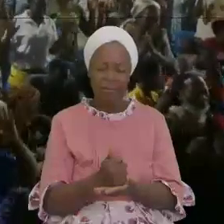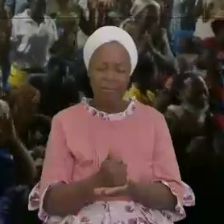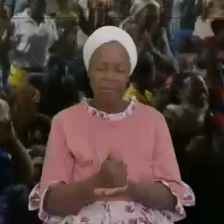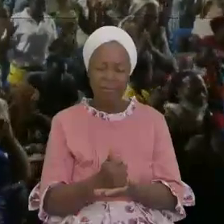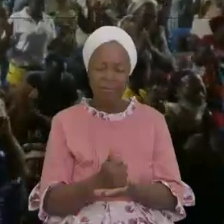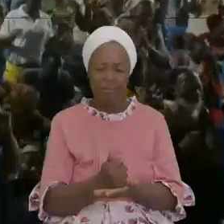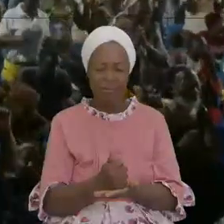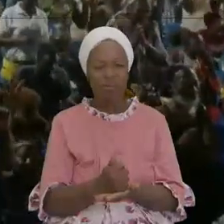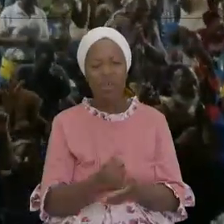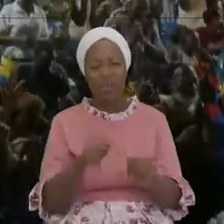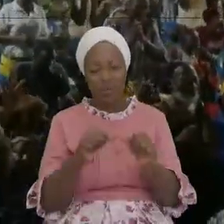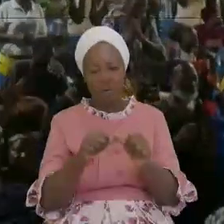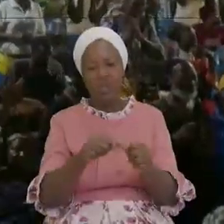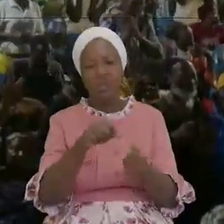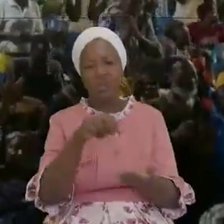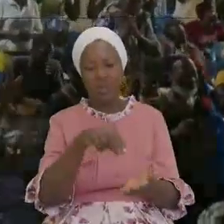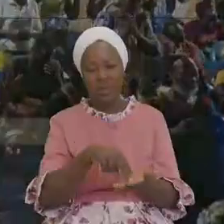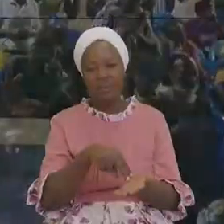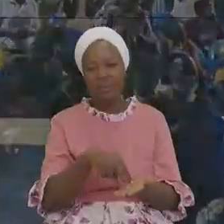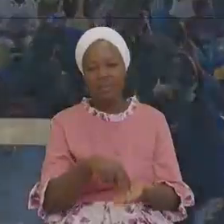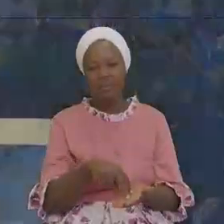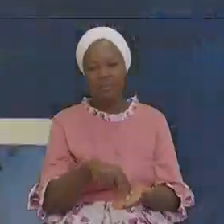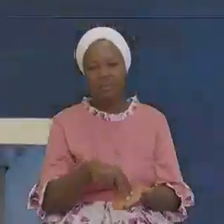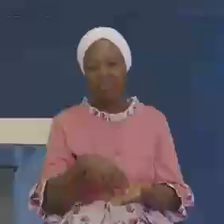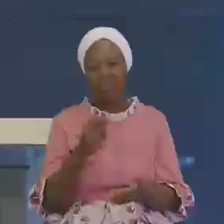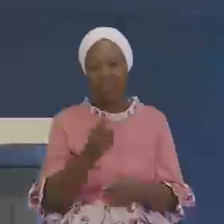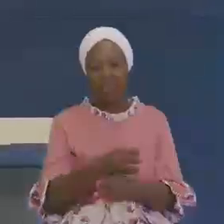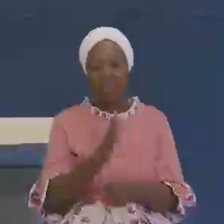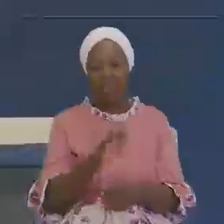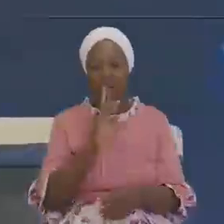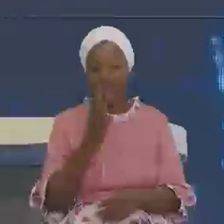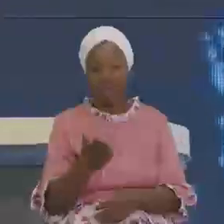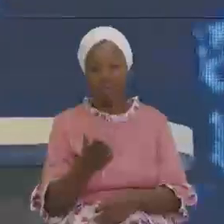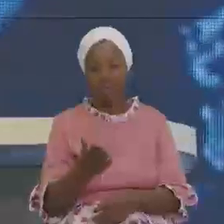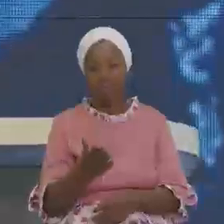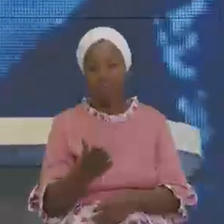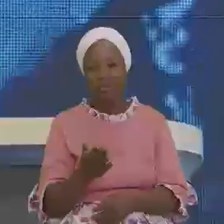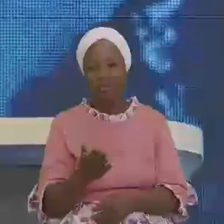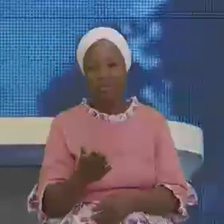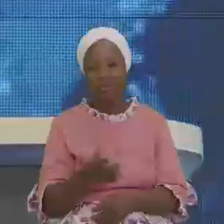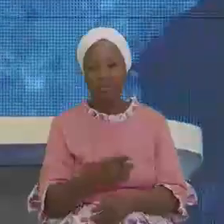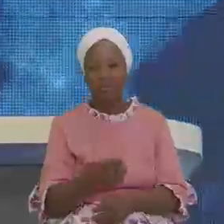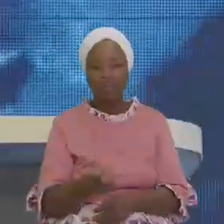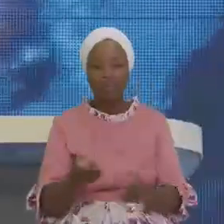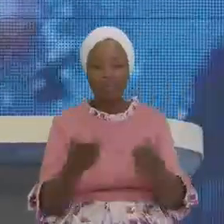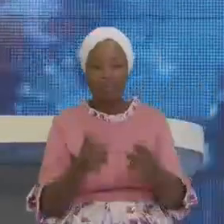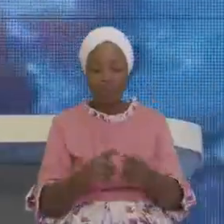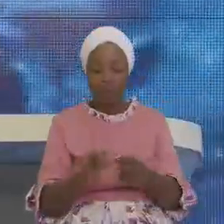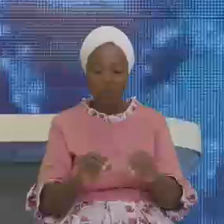Keep on standing. Our counselors are there. They want to put it on